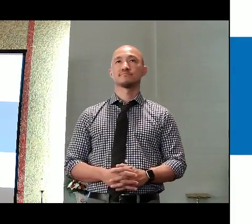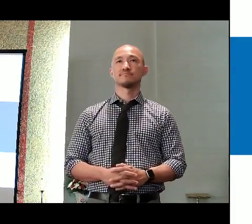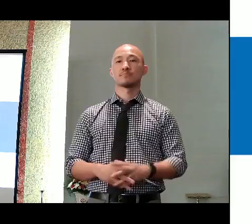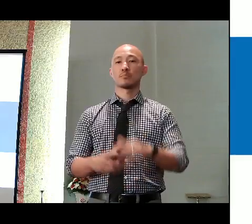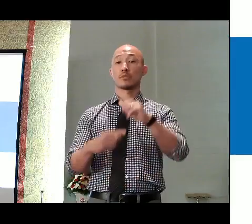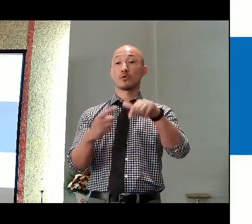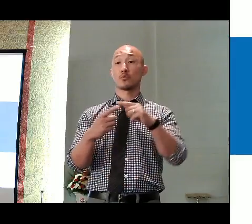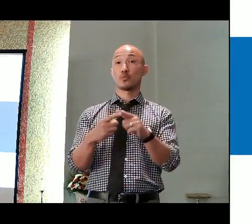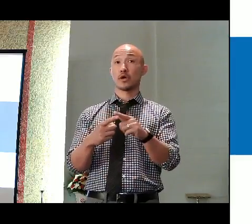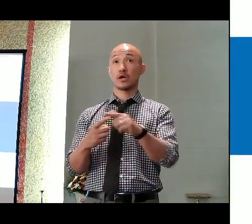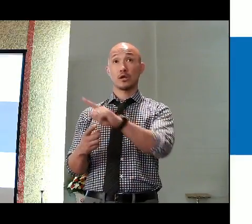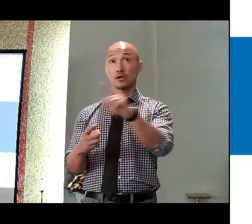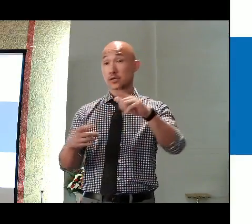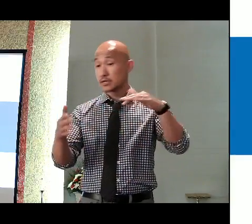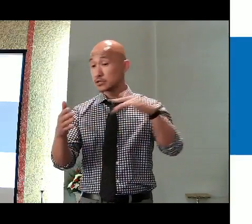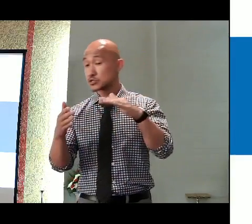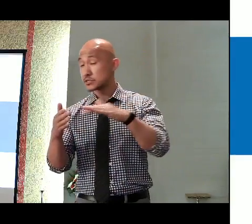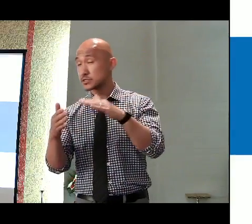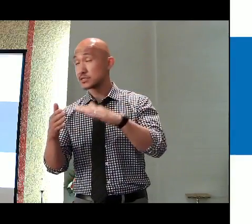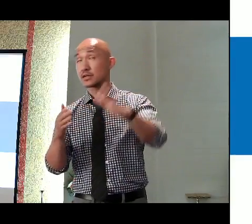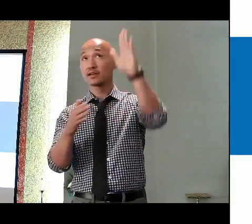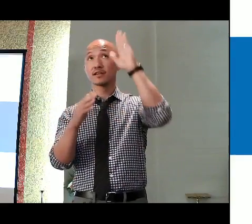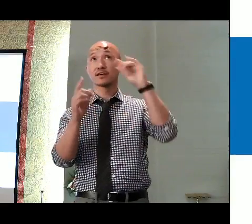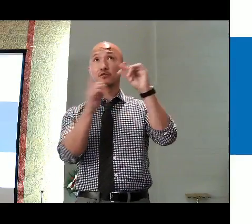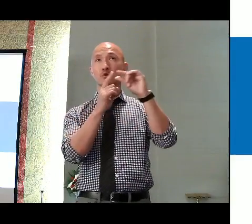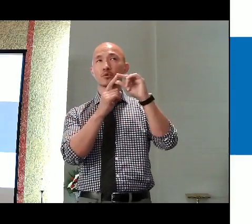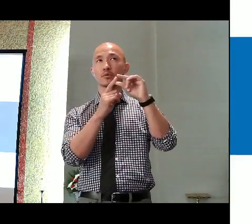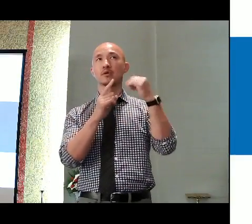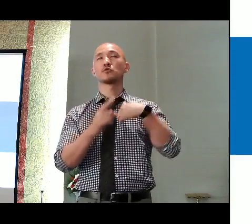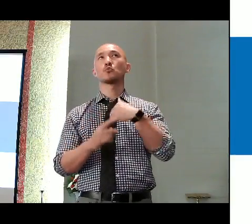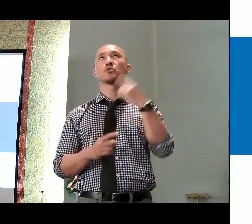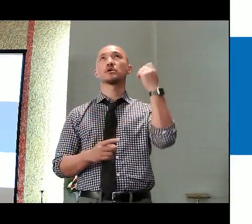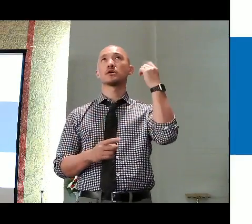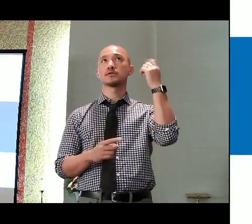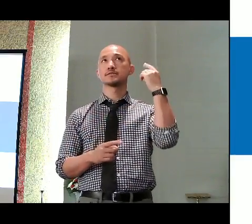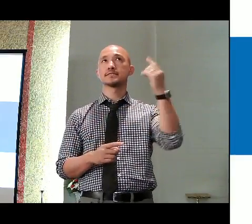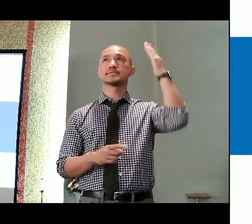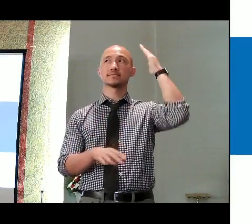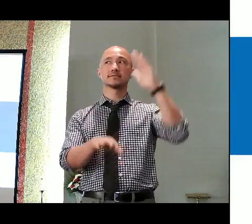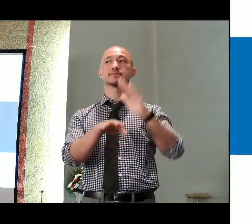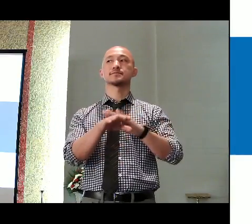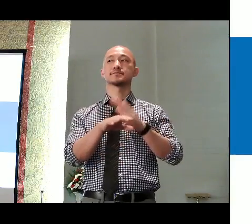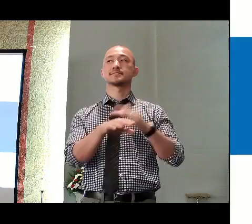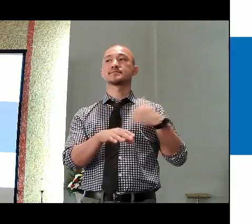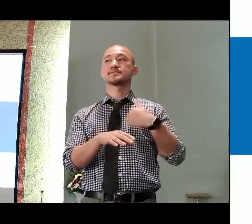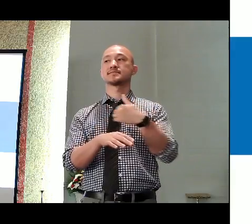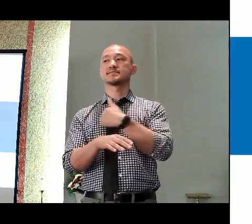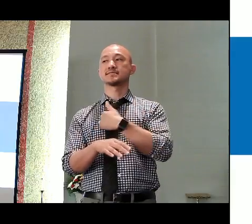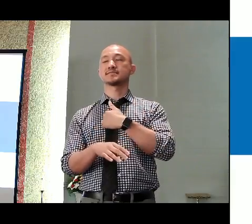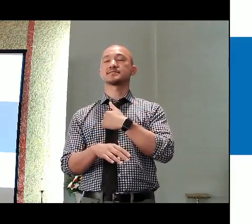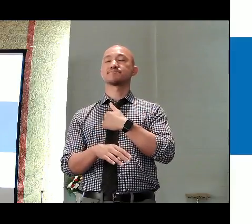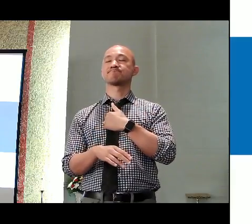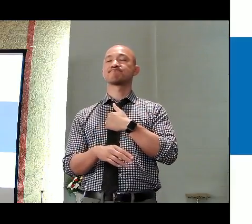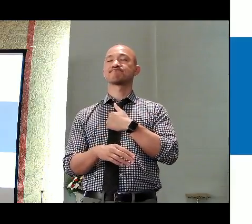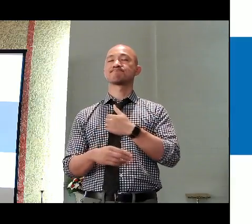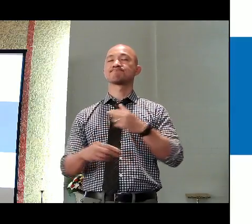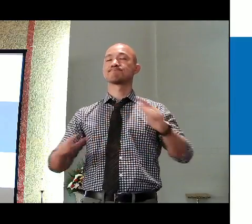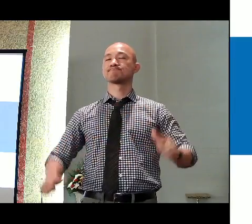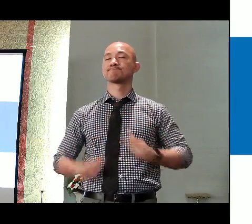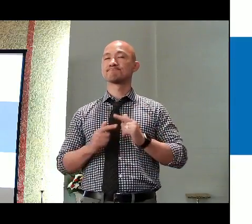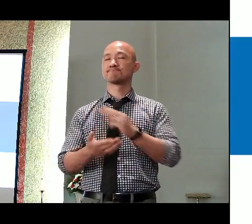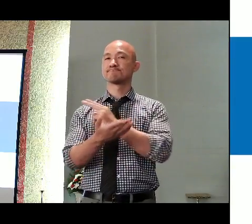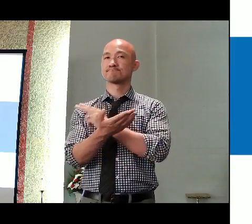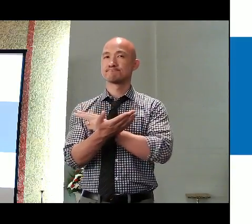Word, we can understand the calling He has given us to live this holy life, which entails being